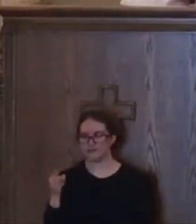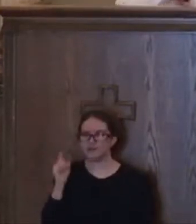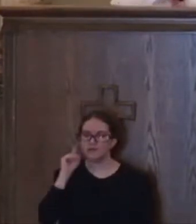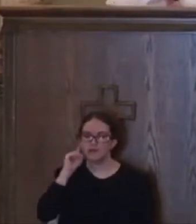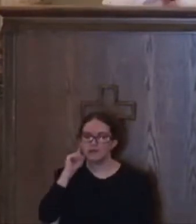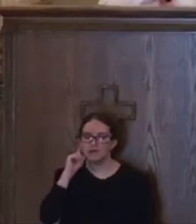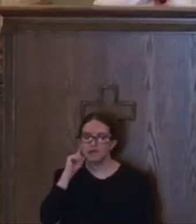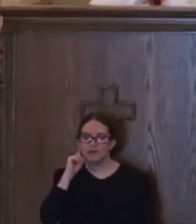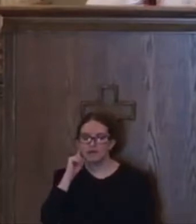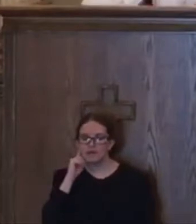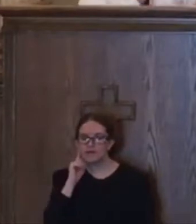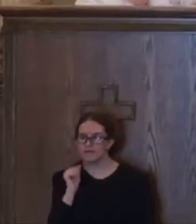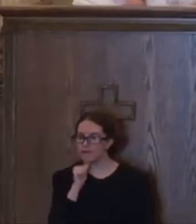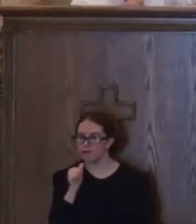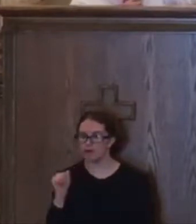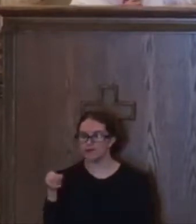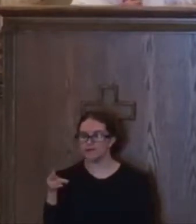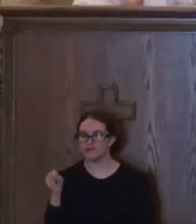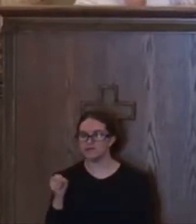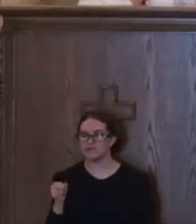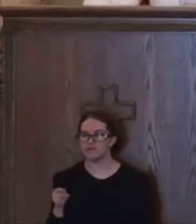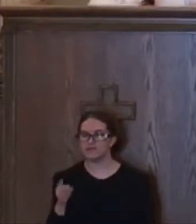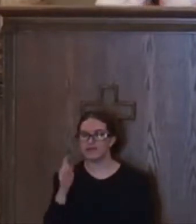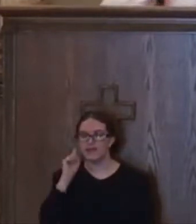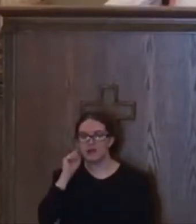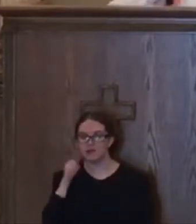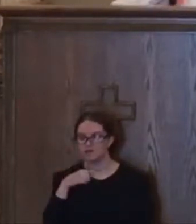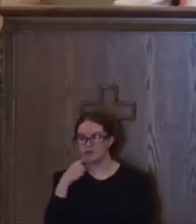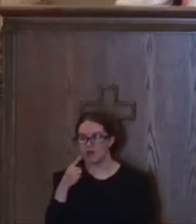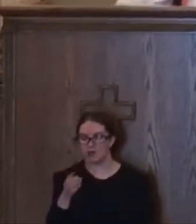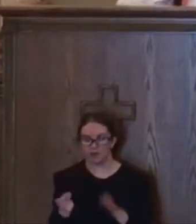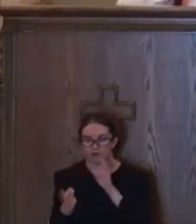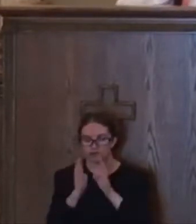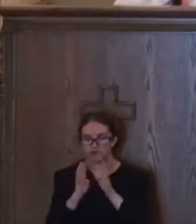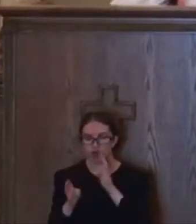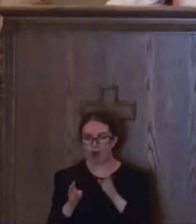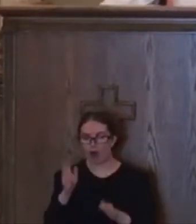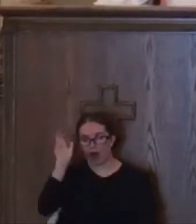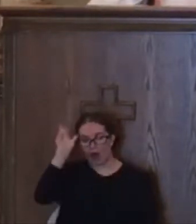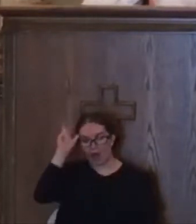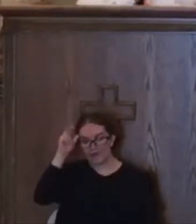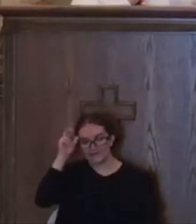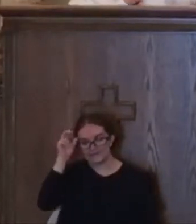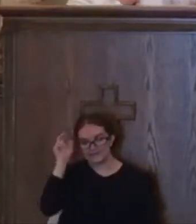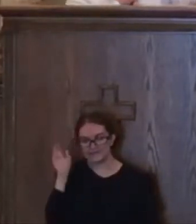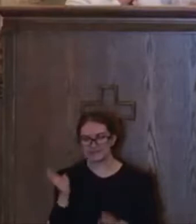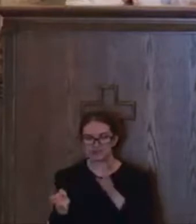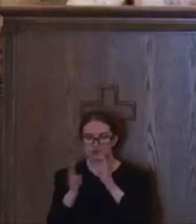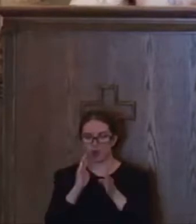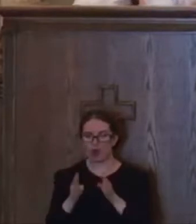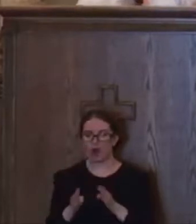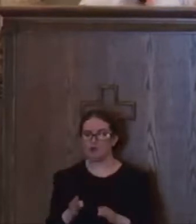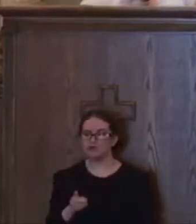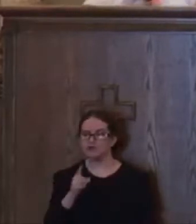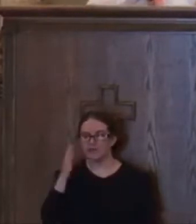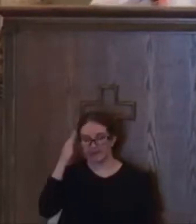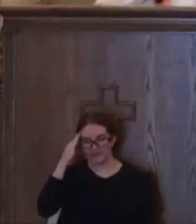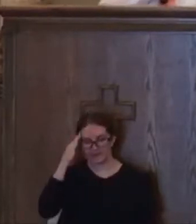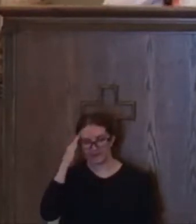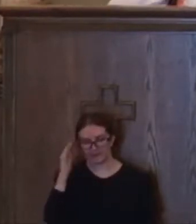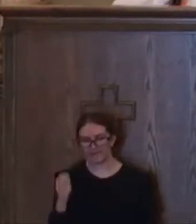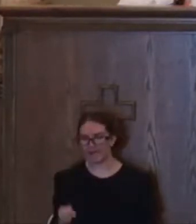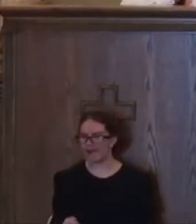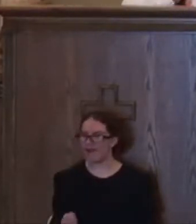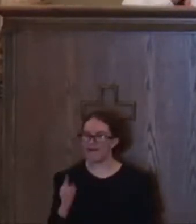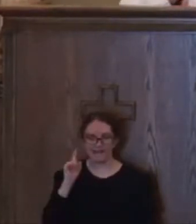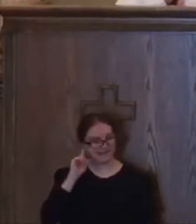the unjust can hear you speak, if when you talk to the enemies and the demons can hear you talk, do you really think that I